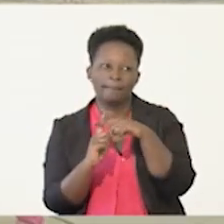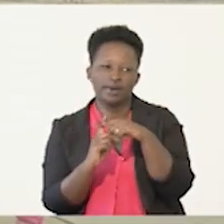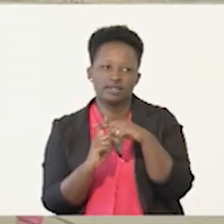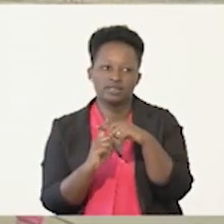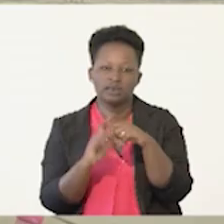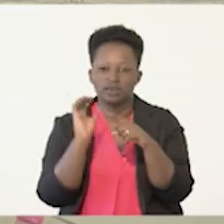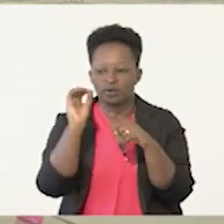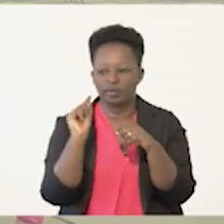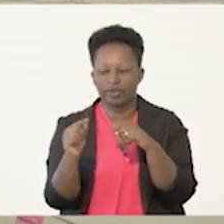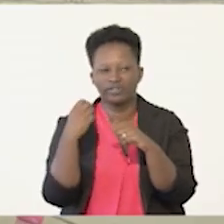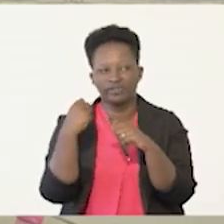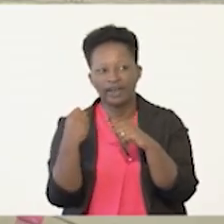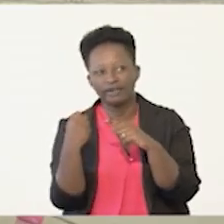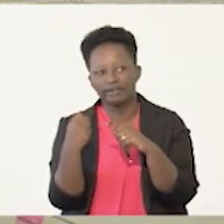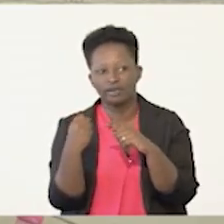plus